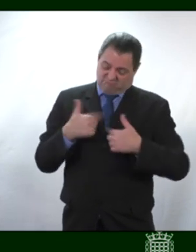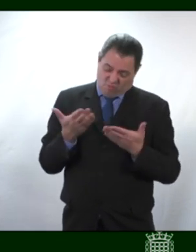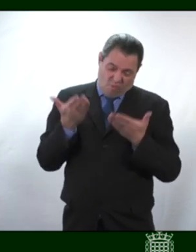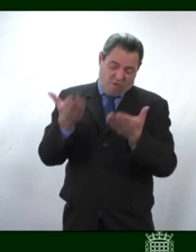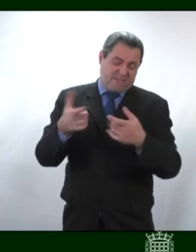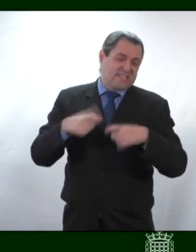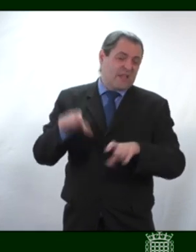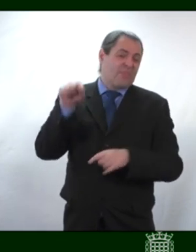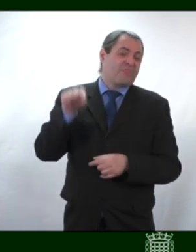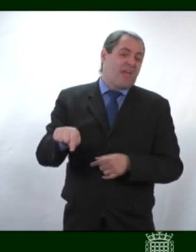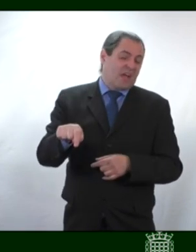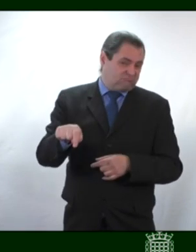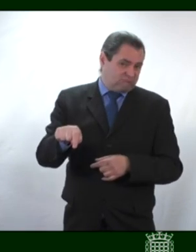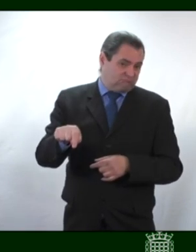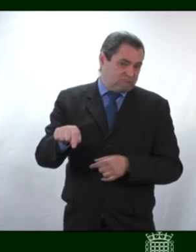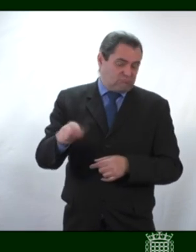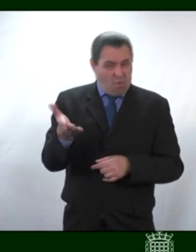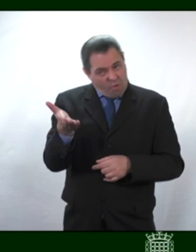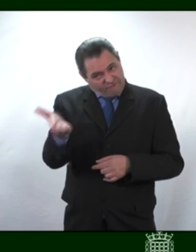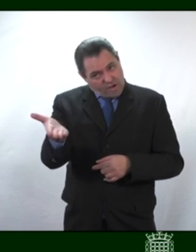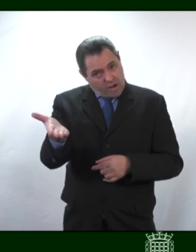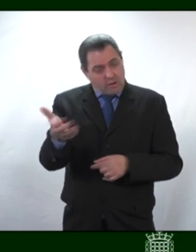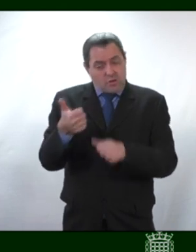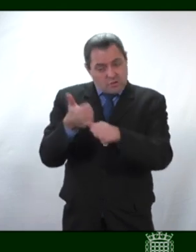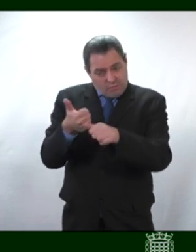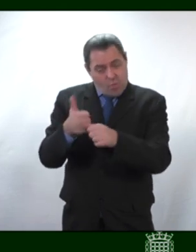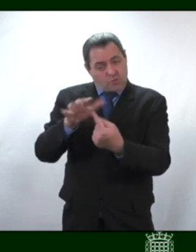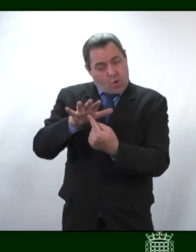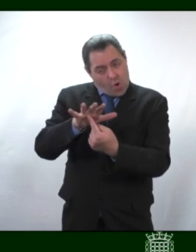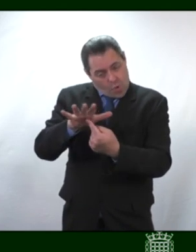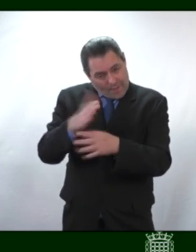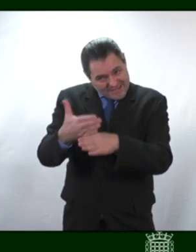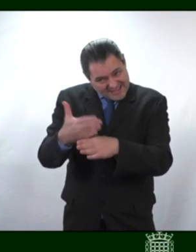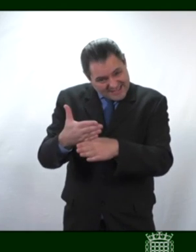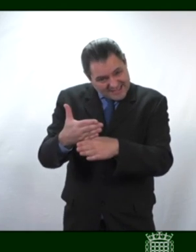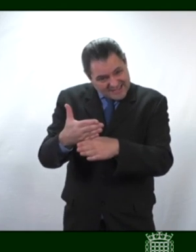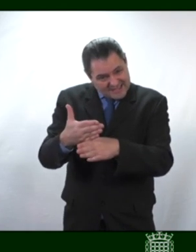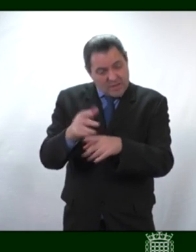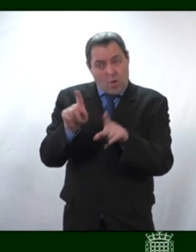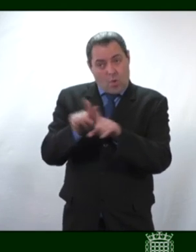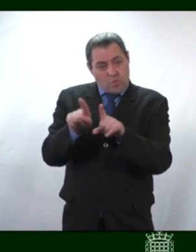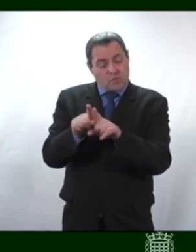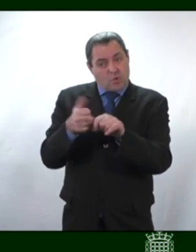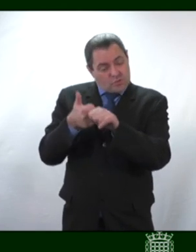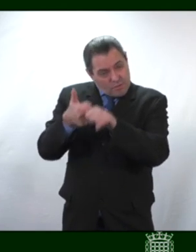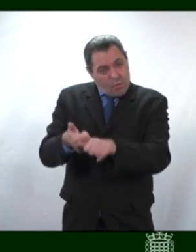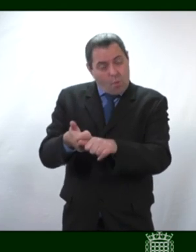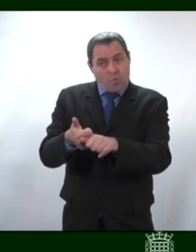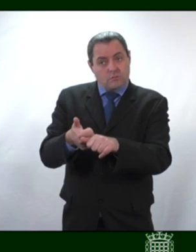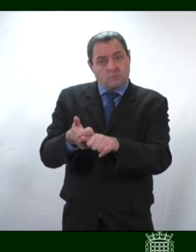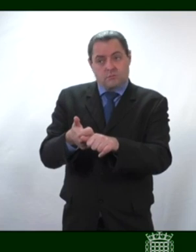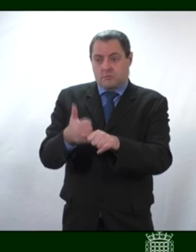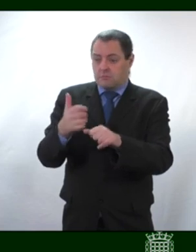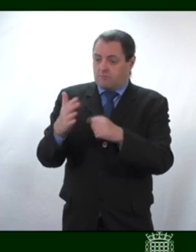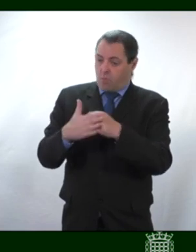It remains there for the support for local businesses, alongside the support for strengthening test and